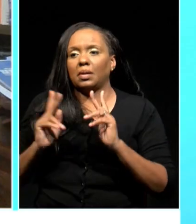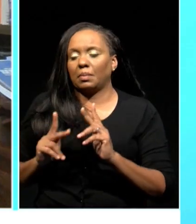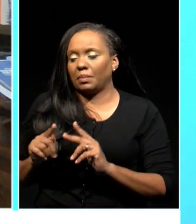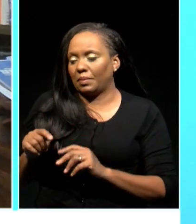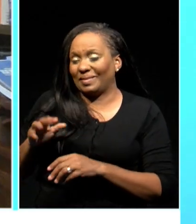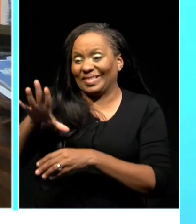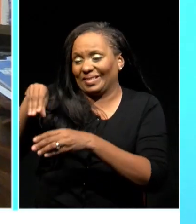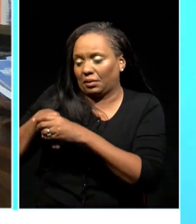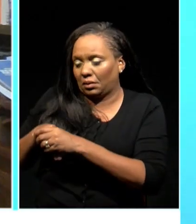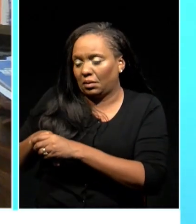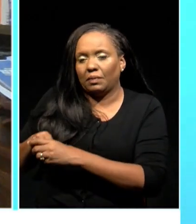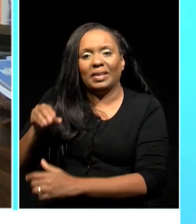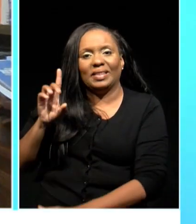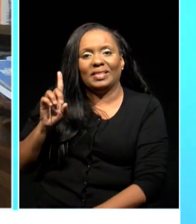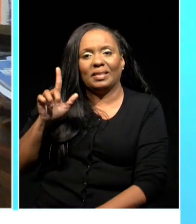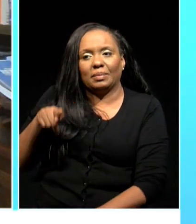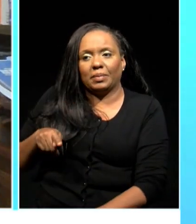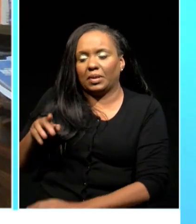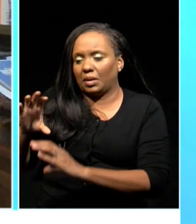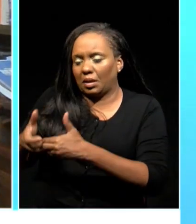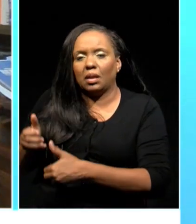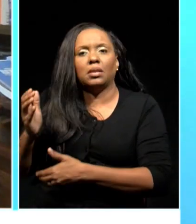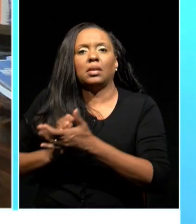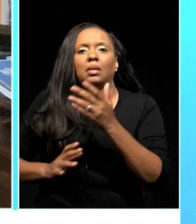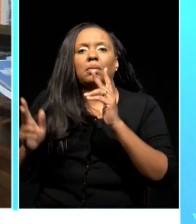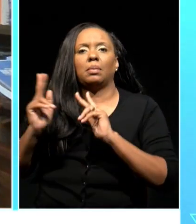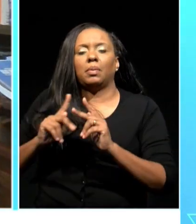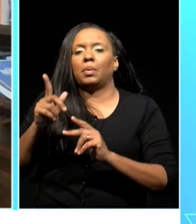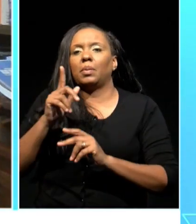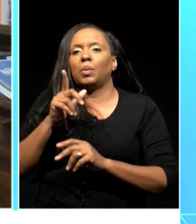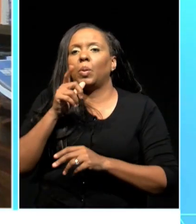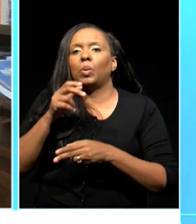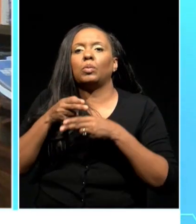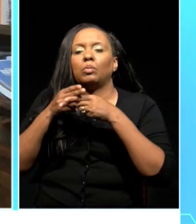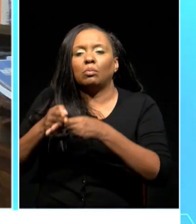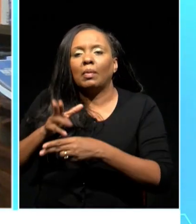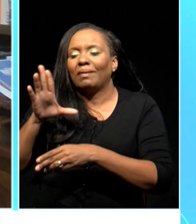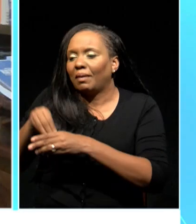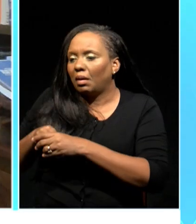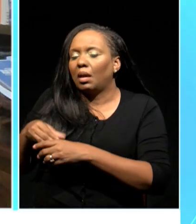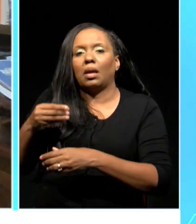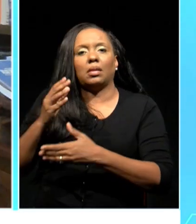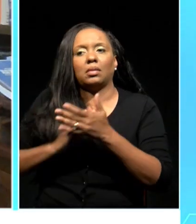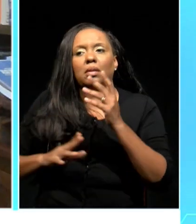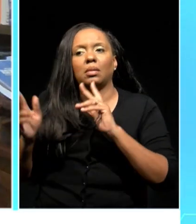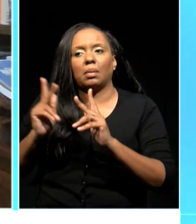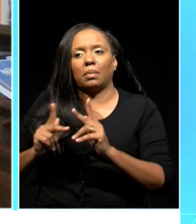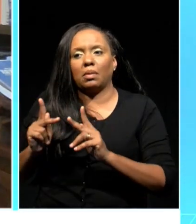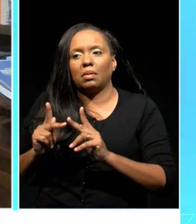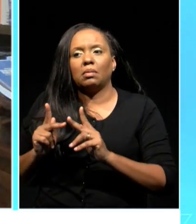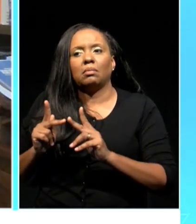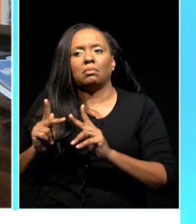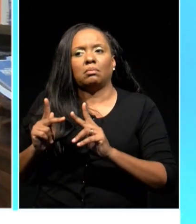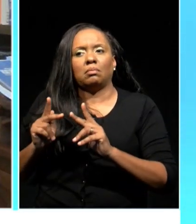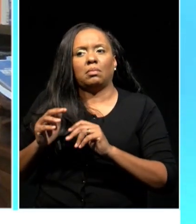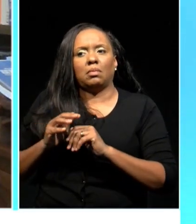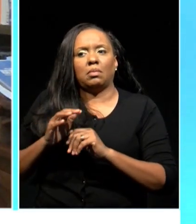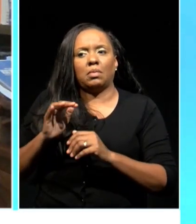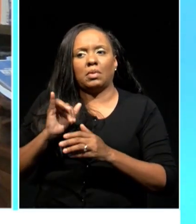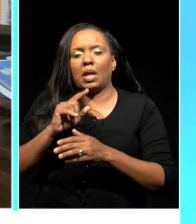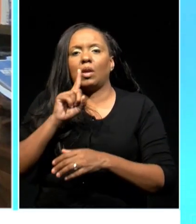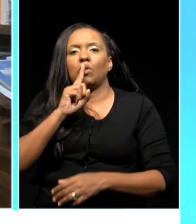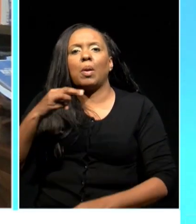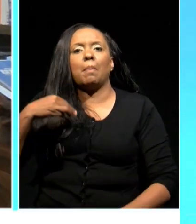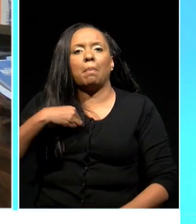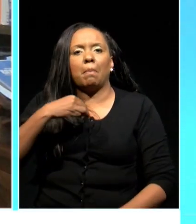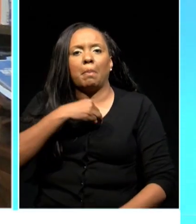people who were candidates and some people were also members of the political party and publicly professed members of